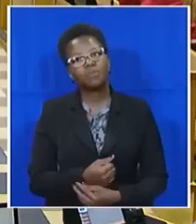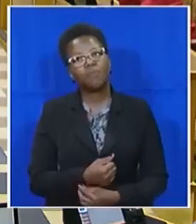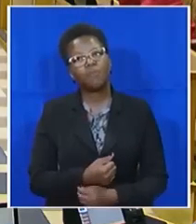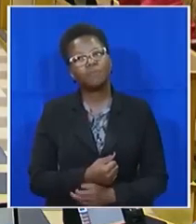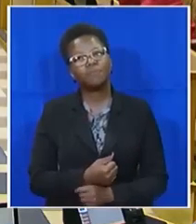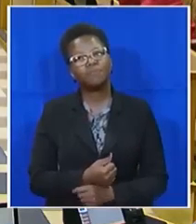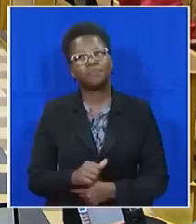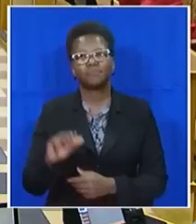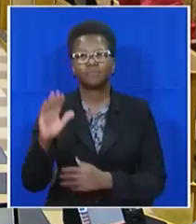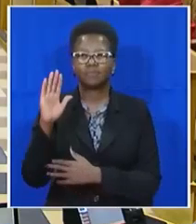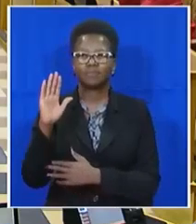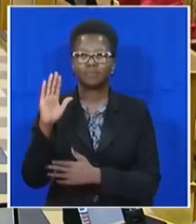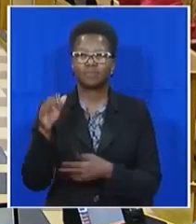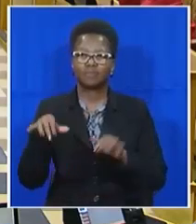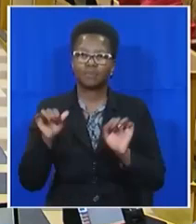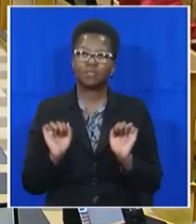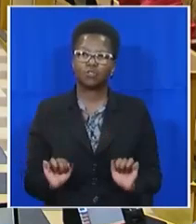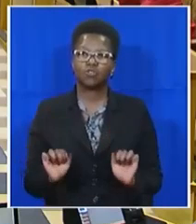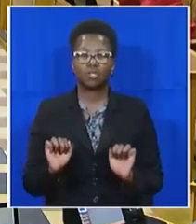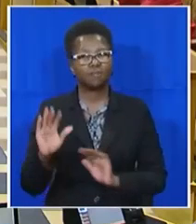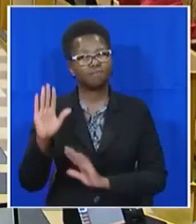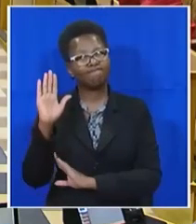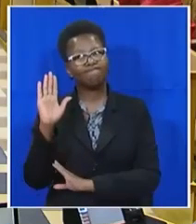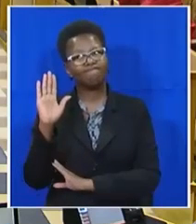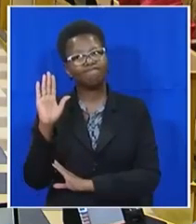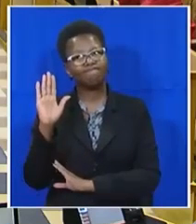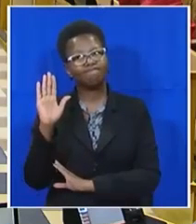Chairperson. Chair.